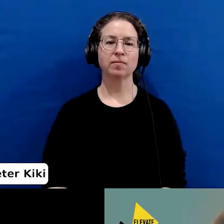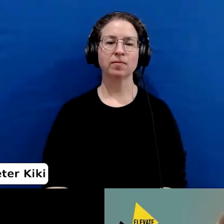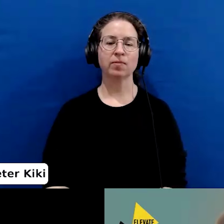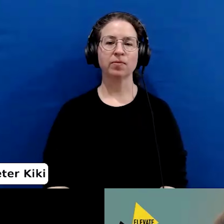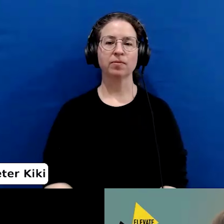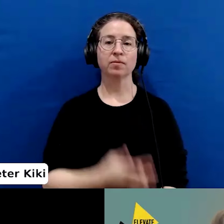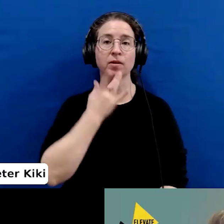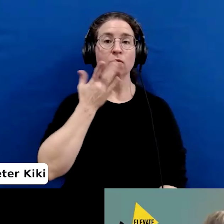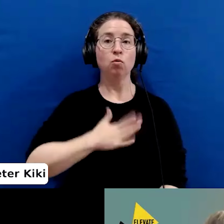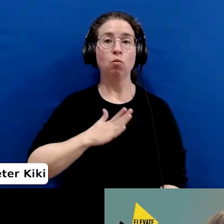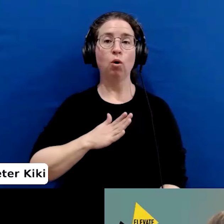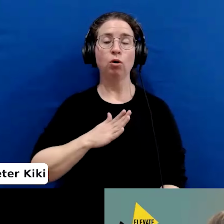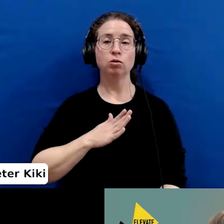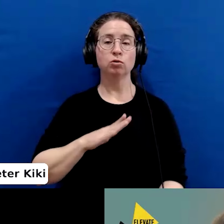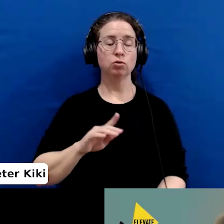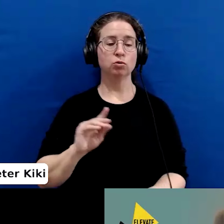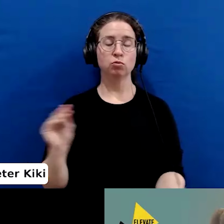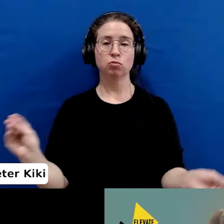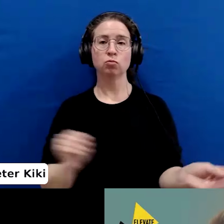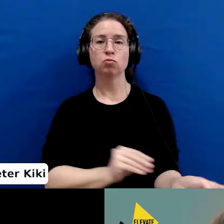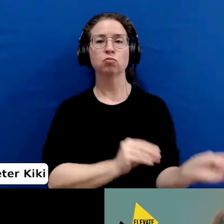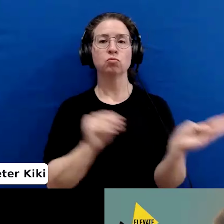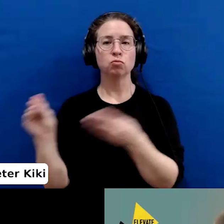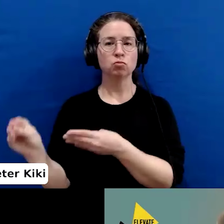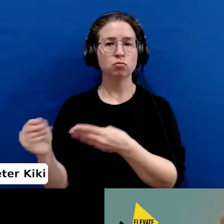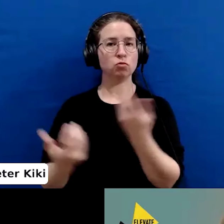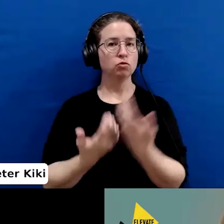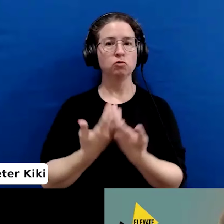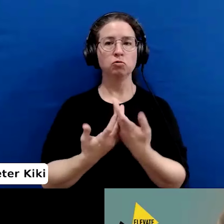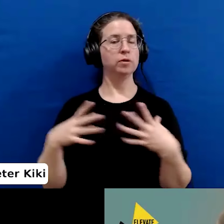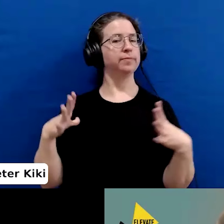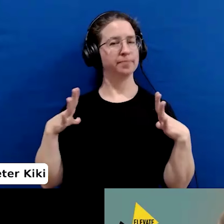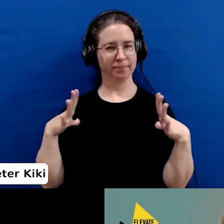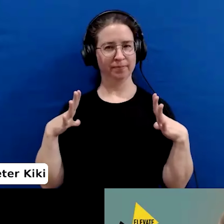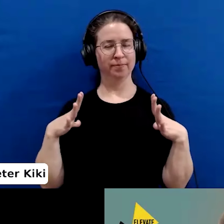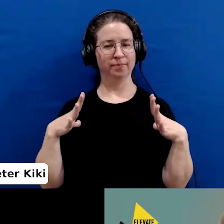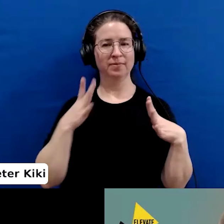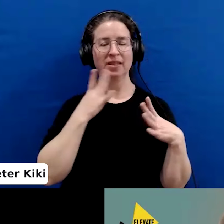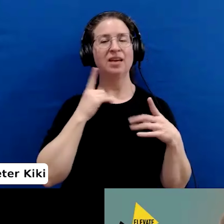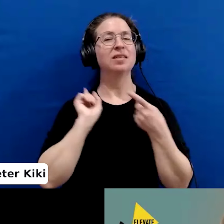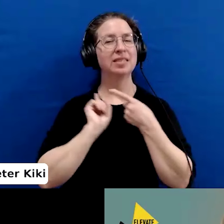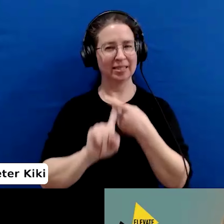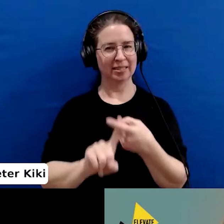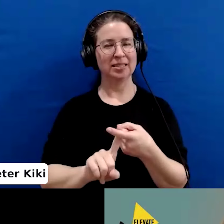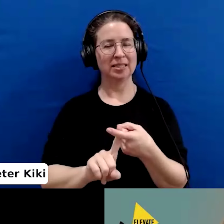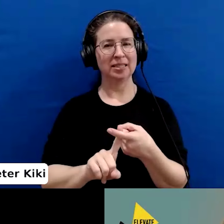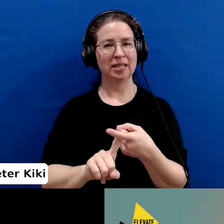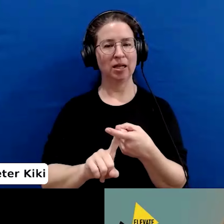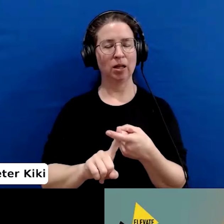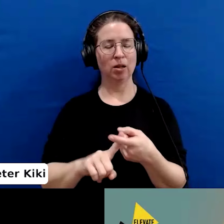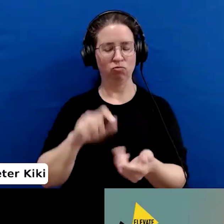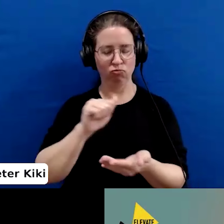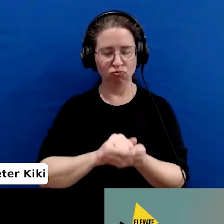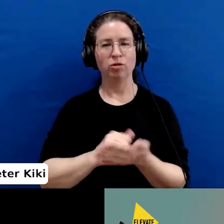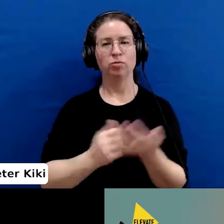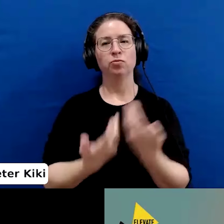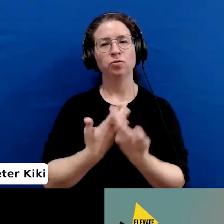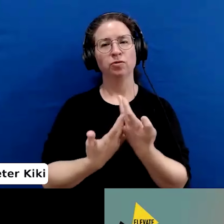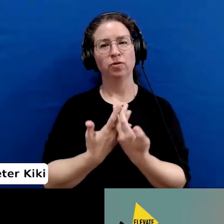If you wanted to transfer universities during your study, that is fine, as long as it is an eligible Australian university.